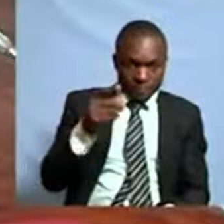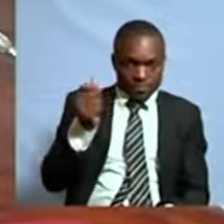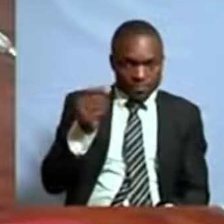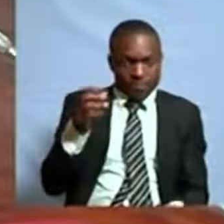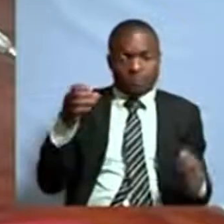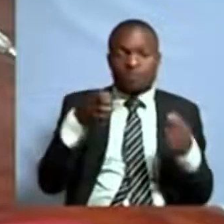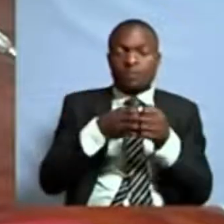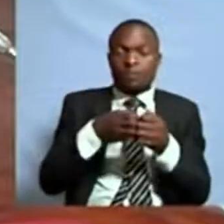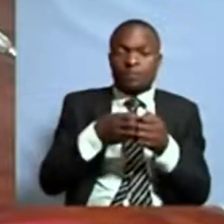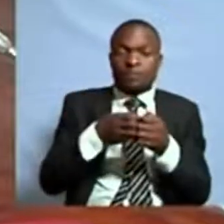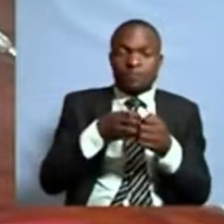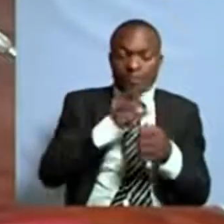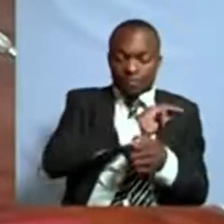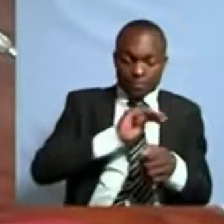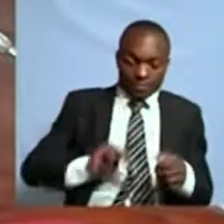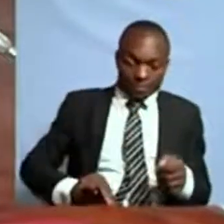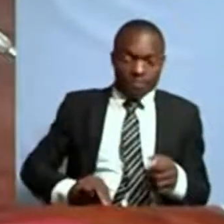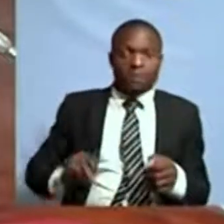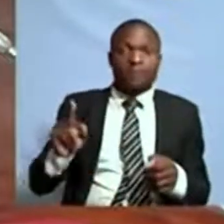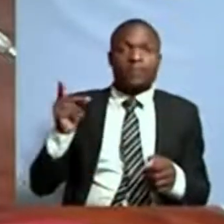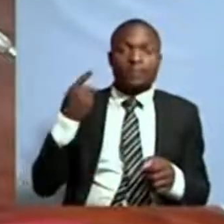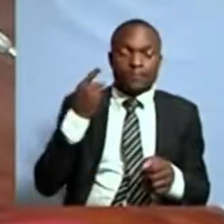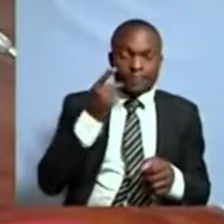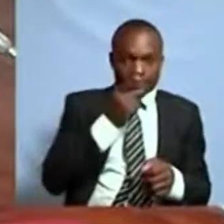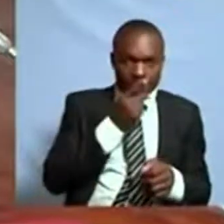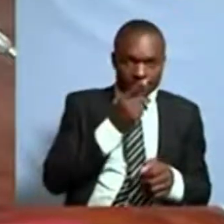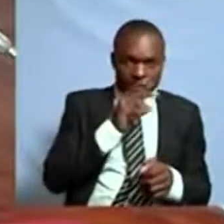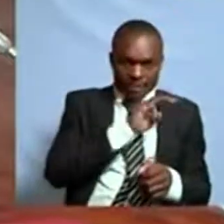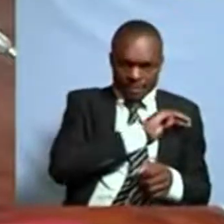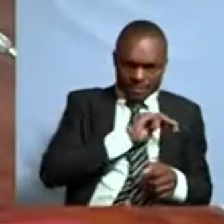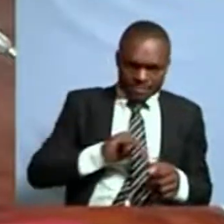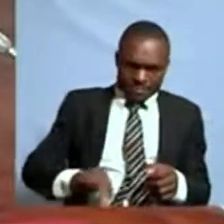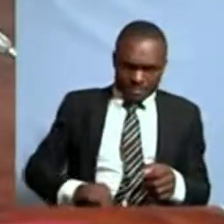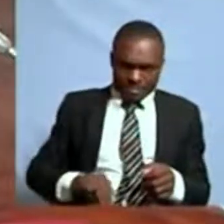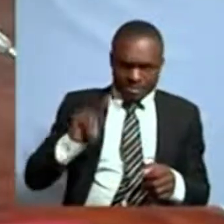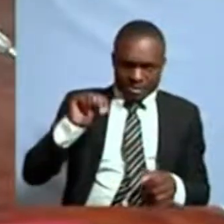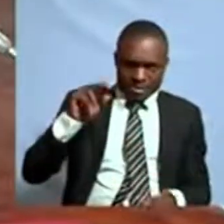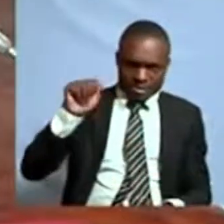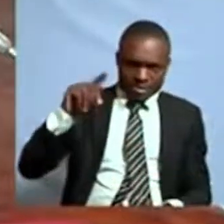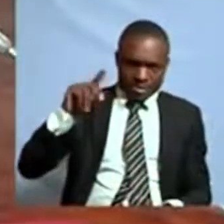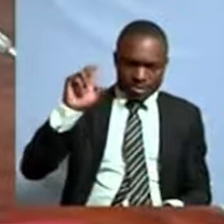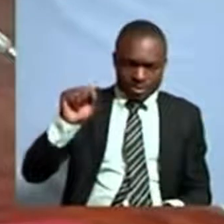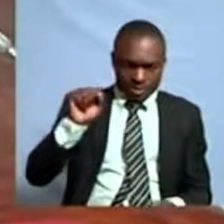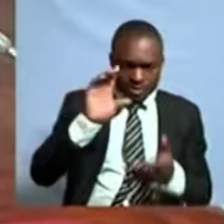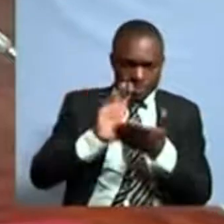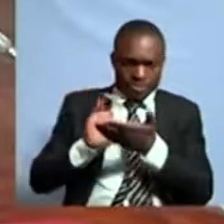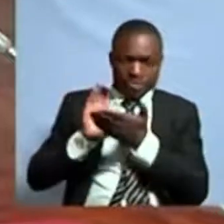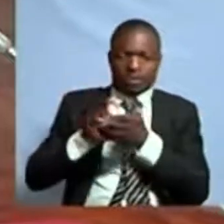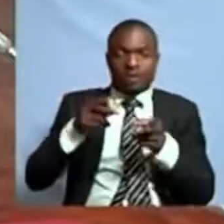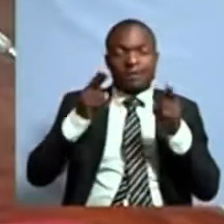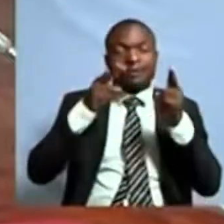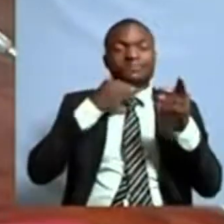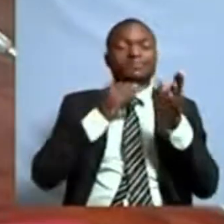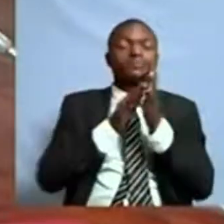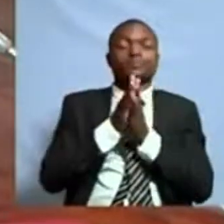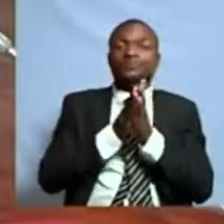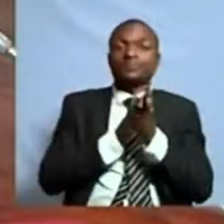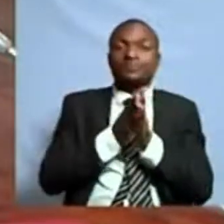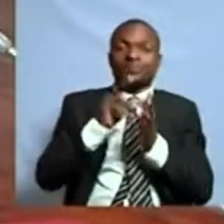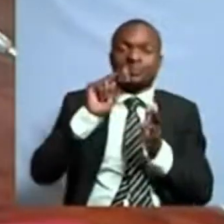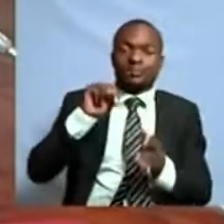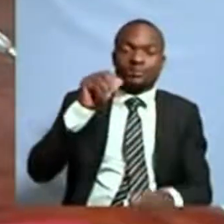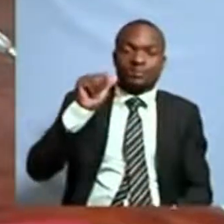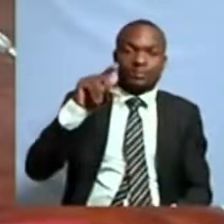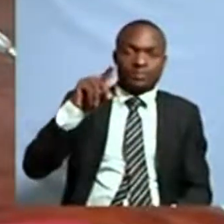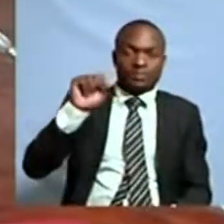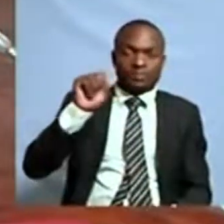the members of NAPSA borrow those funds from the commercial banks at high interest rates. So NAPSA can create